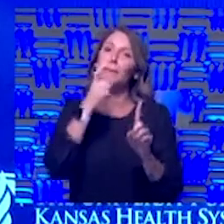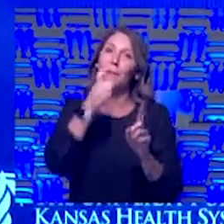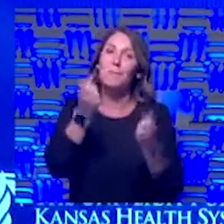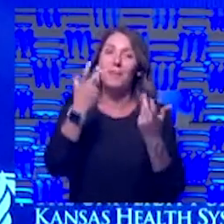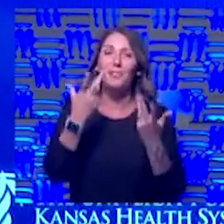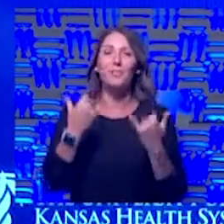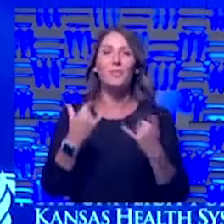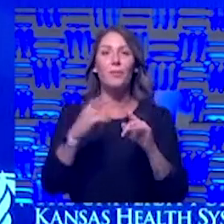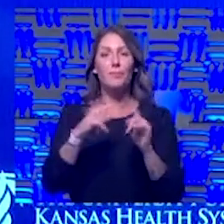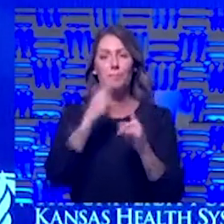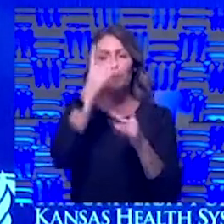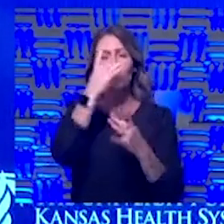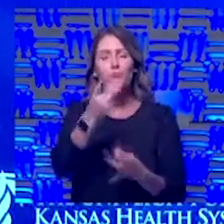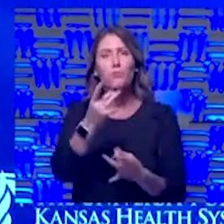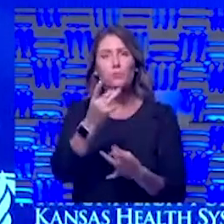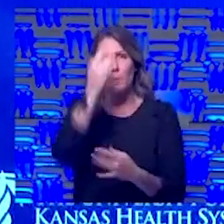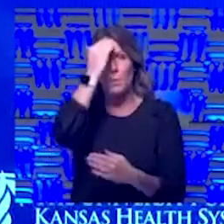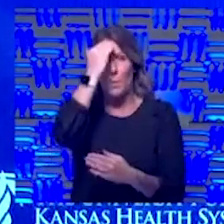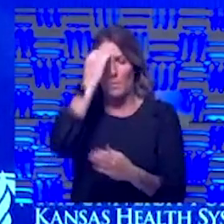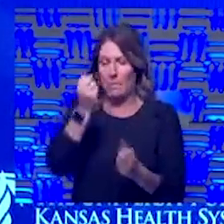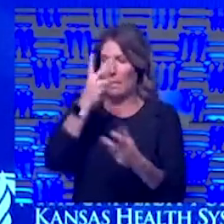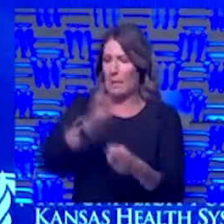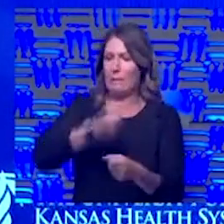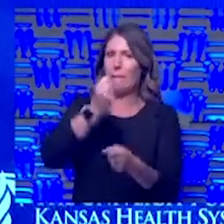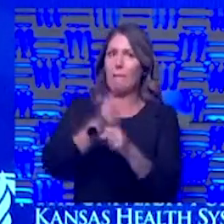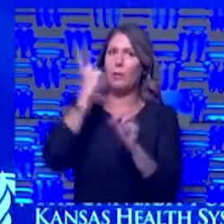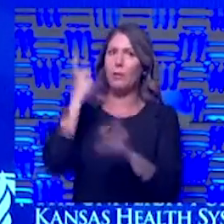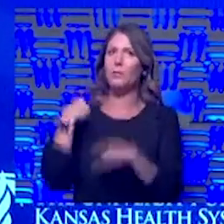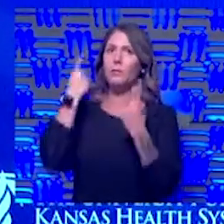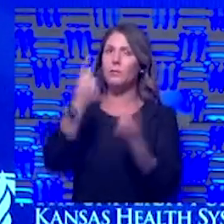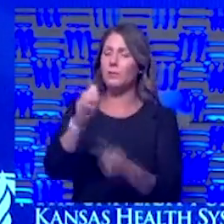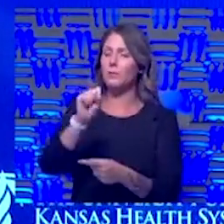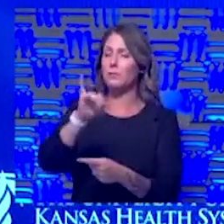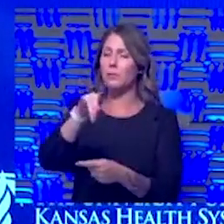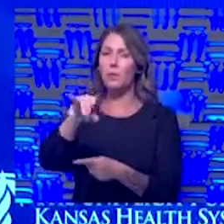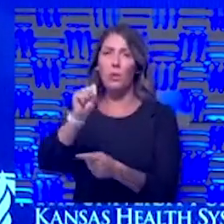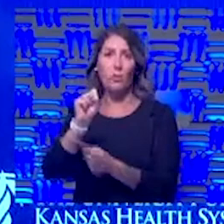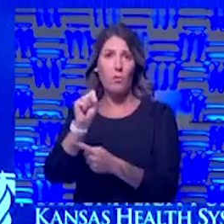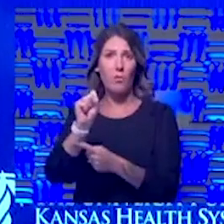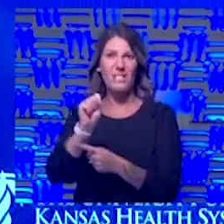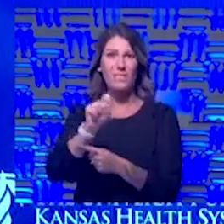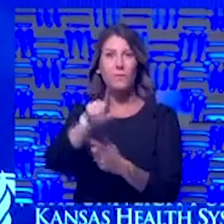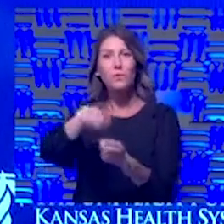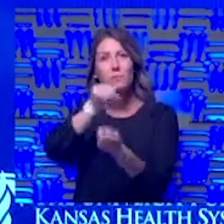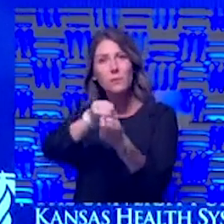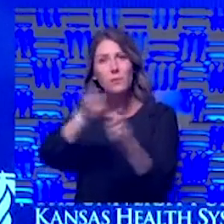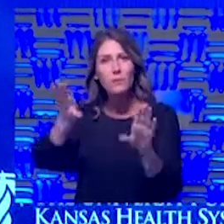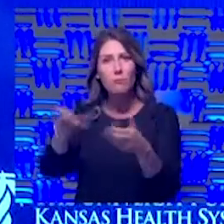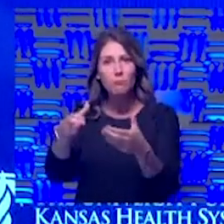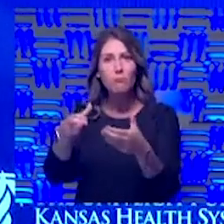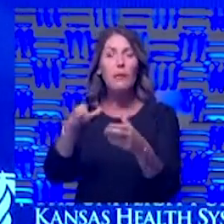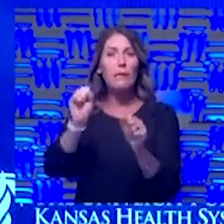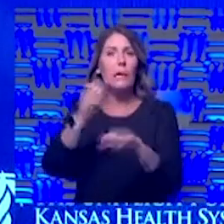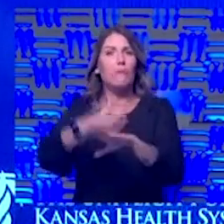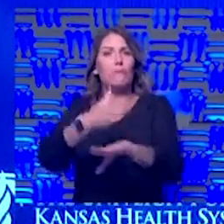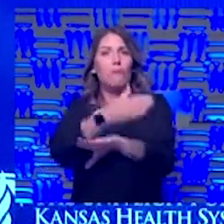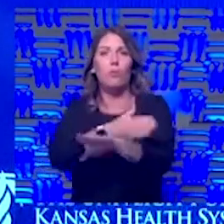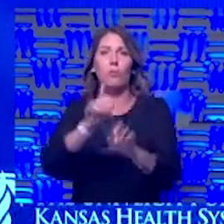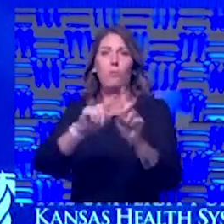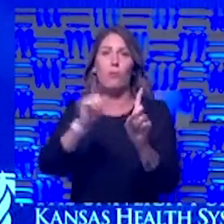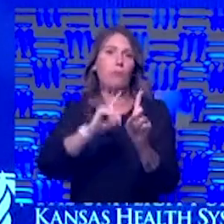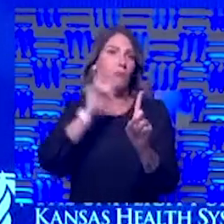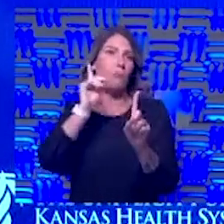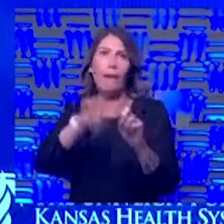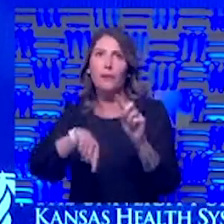But it's interesting to note that for years we knew that steroids in certain select patient populations can improve, but what you can't do is just go give it